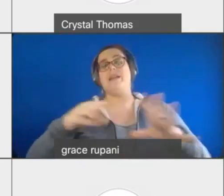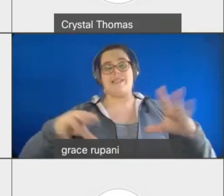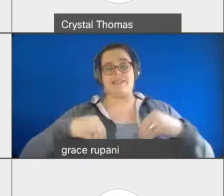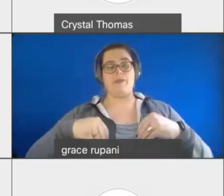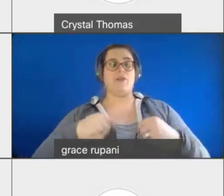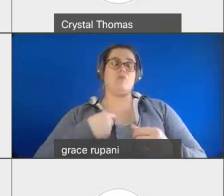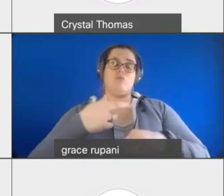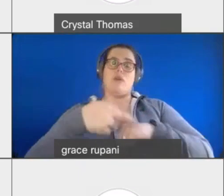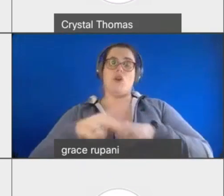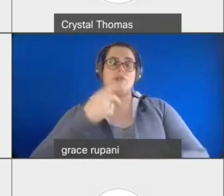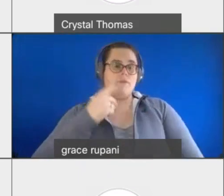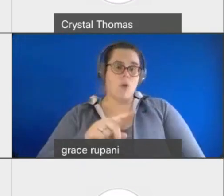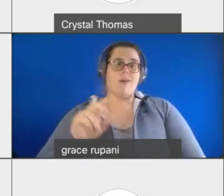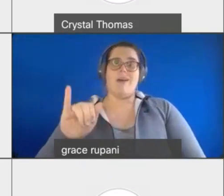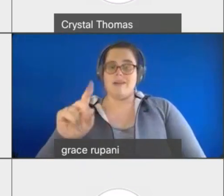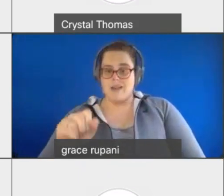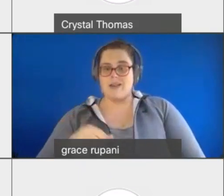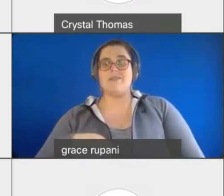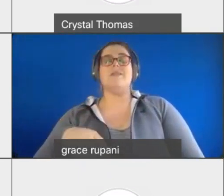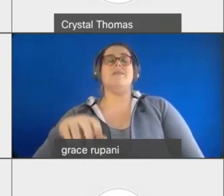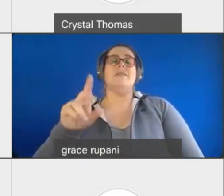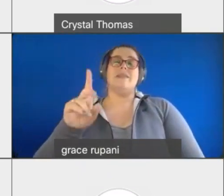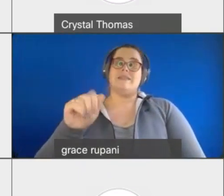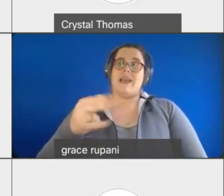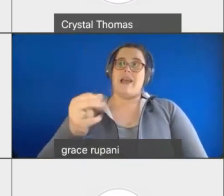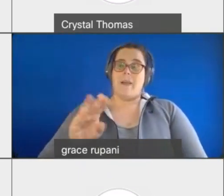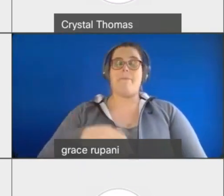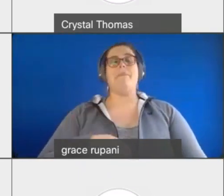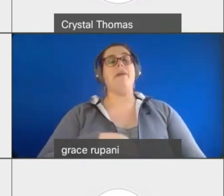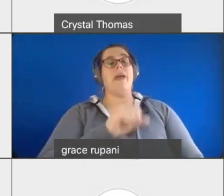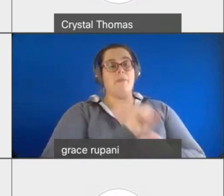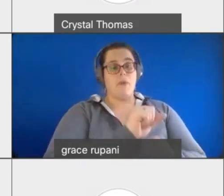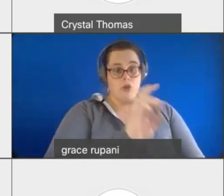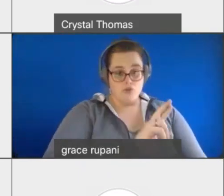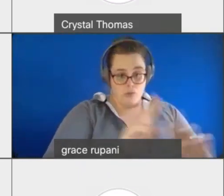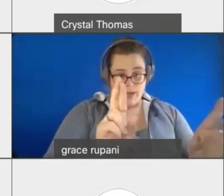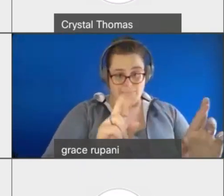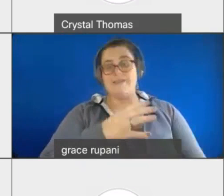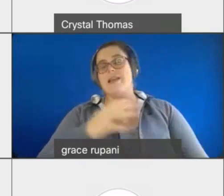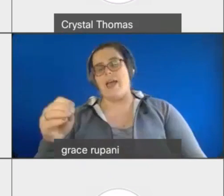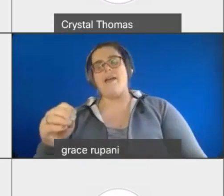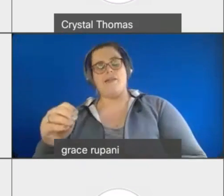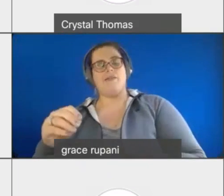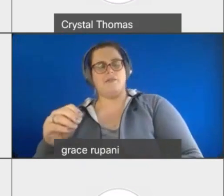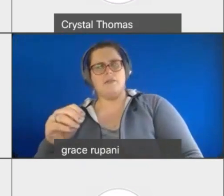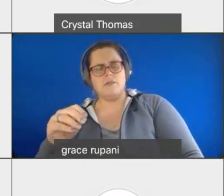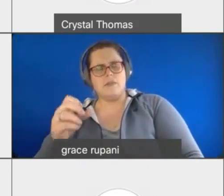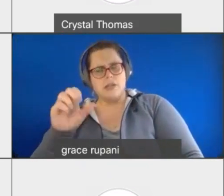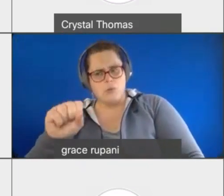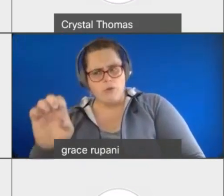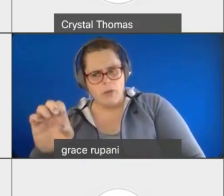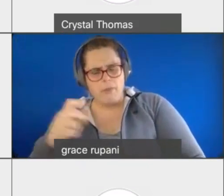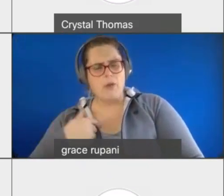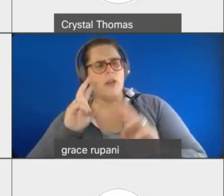rehabilitation, employment readiness, and supported employment. We look forward to meeting with interested persons and their teams. For